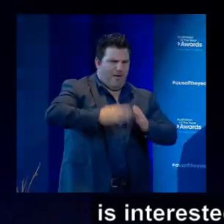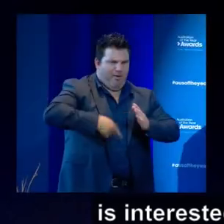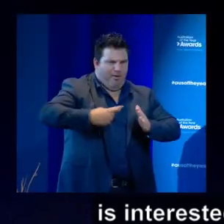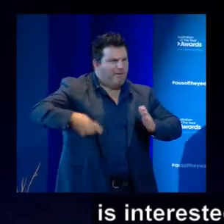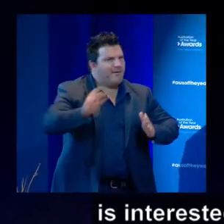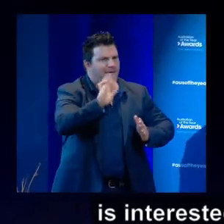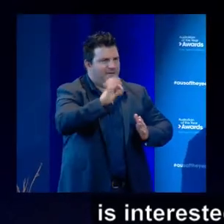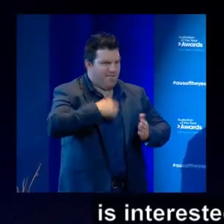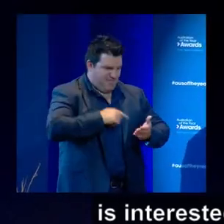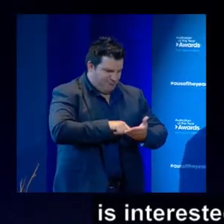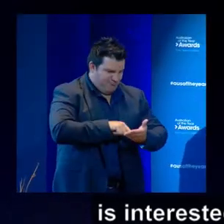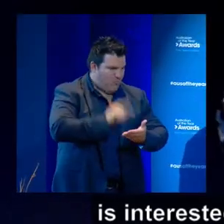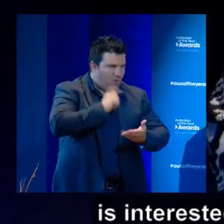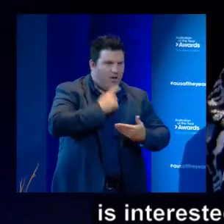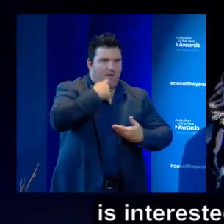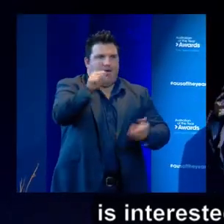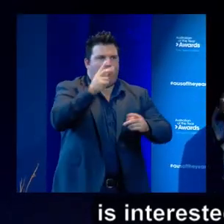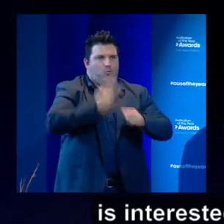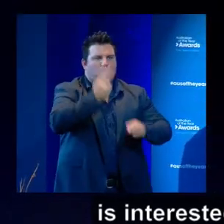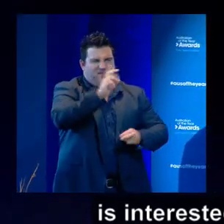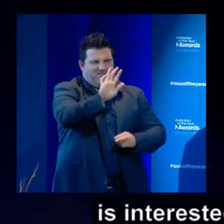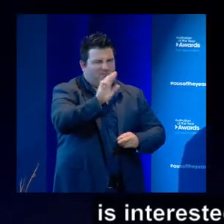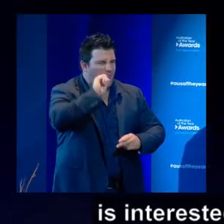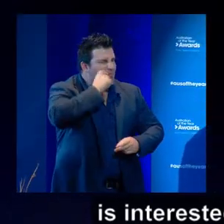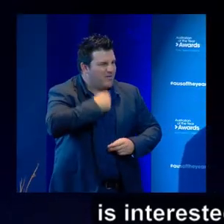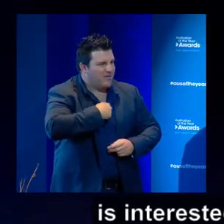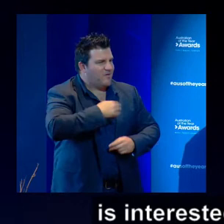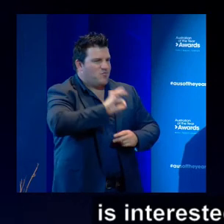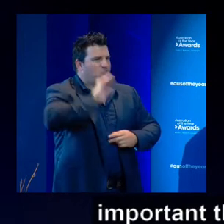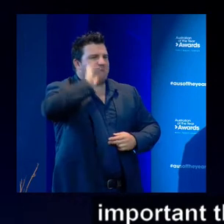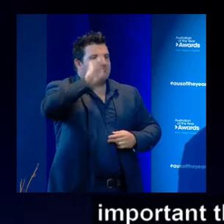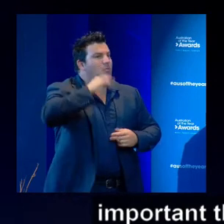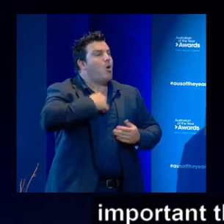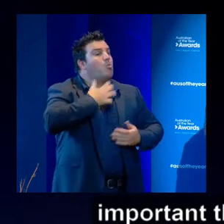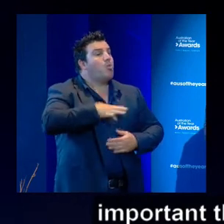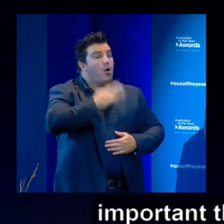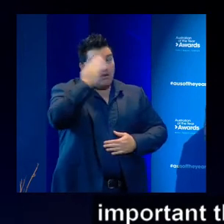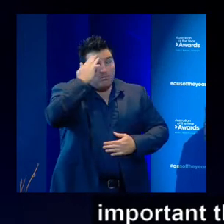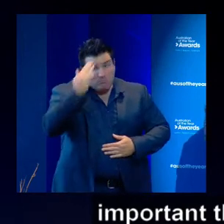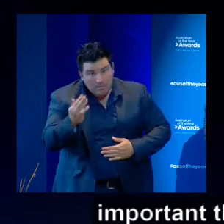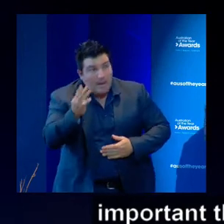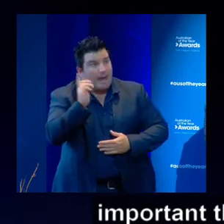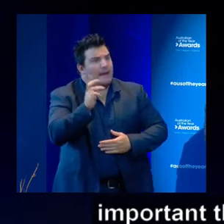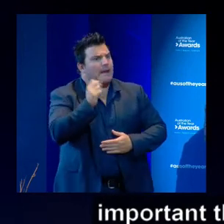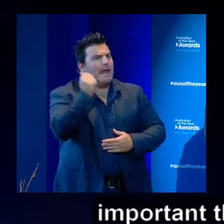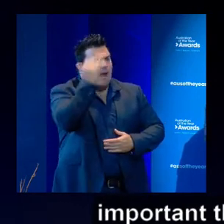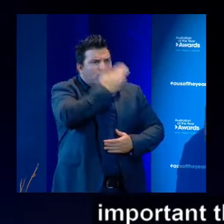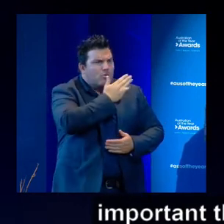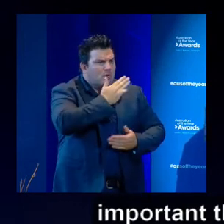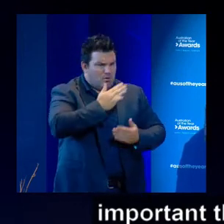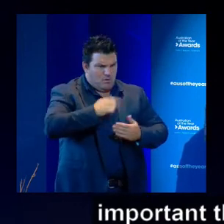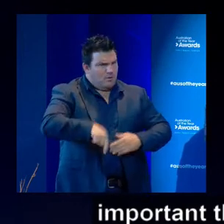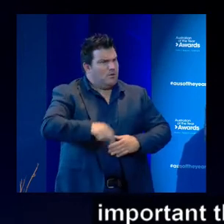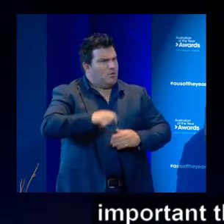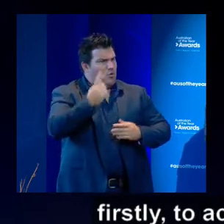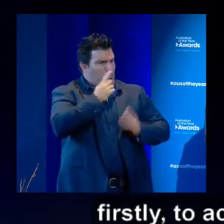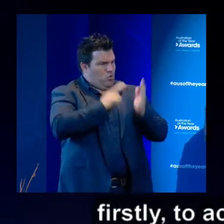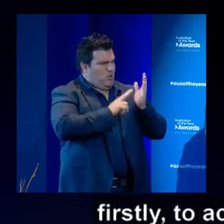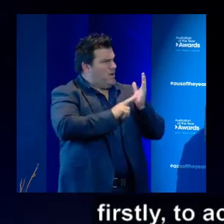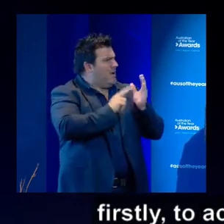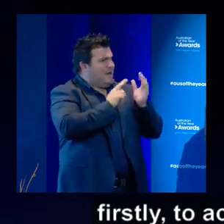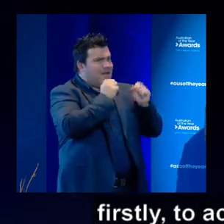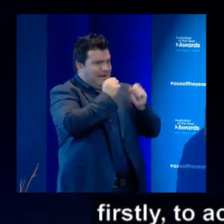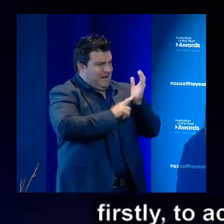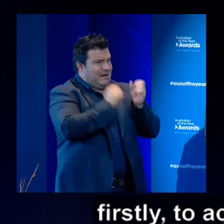for just three things. Firstly, to acknowledge the Ngunnawal people, to thank them for their custodianship of this place,